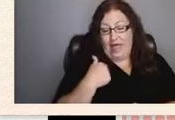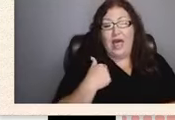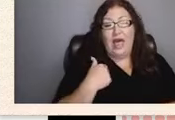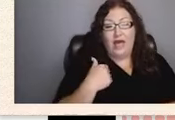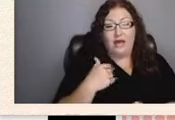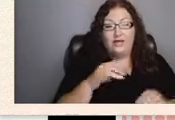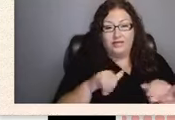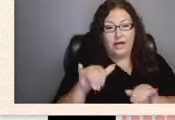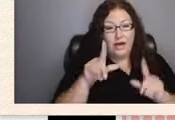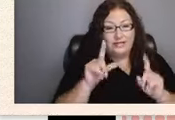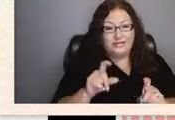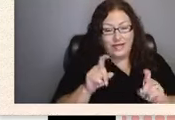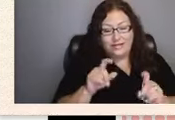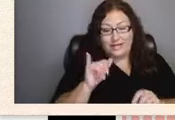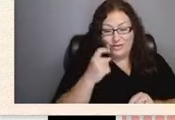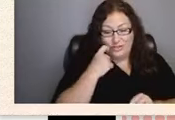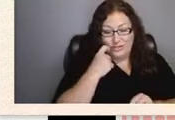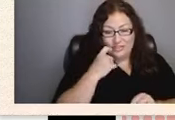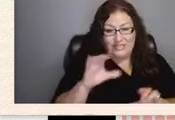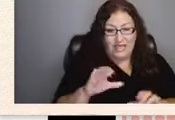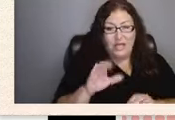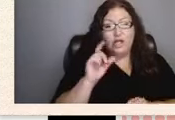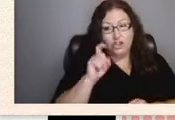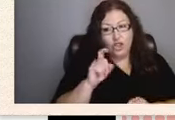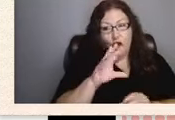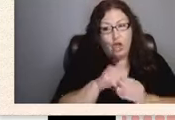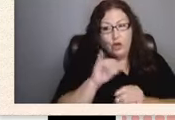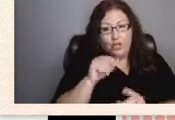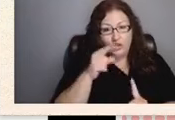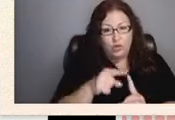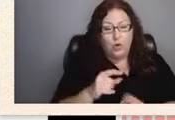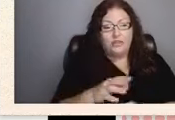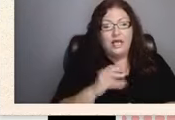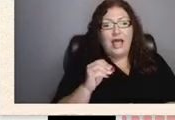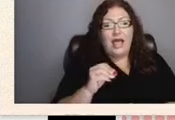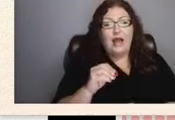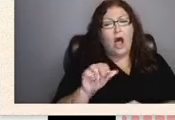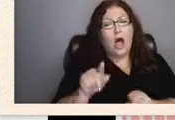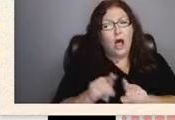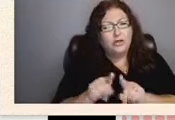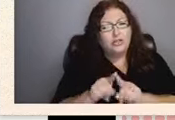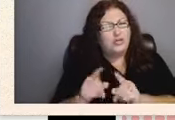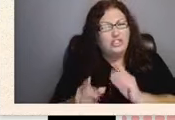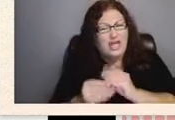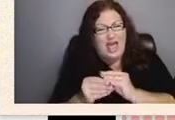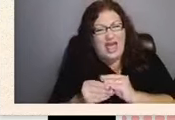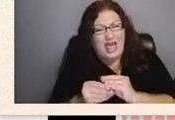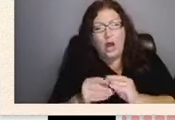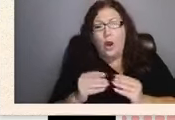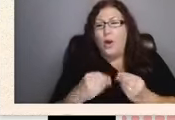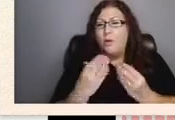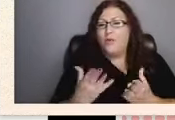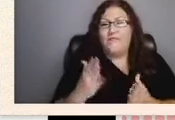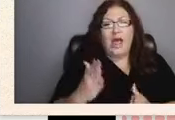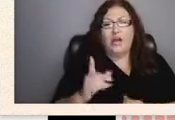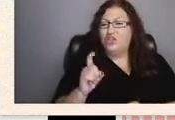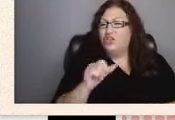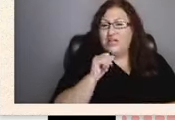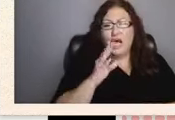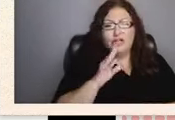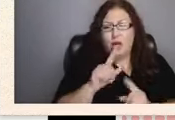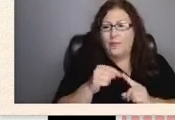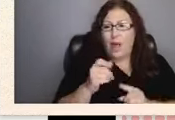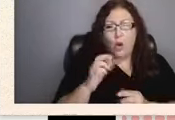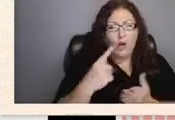administered, those scores should be included. And just a side note, providers shouldn't talk about or discuss